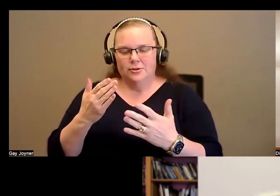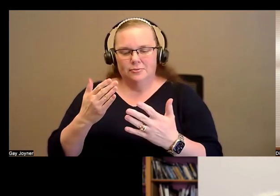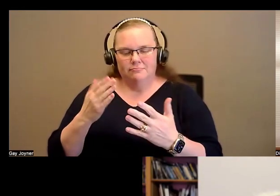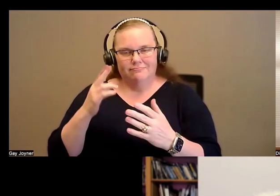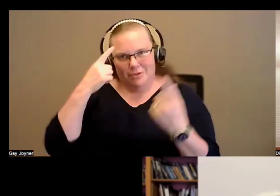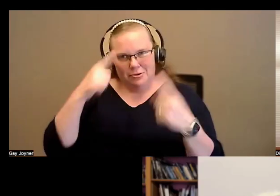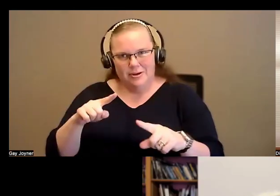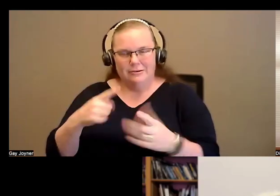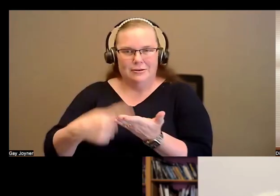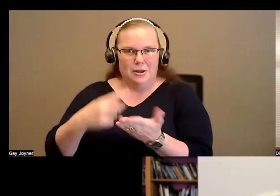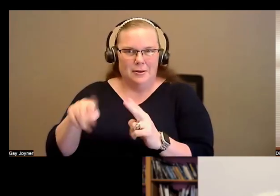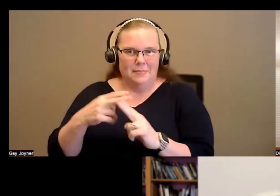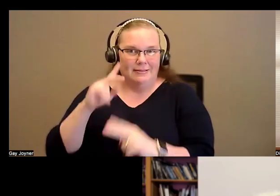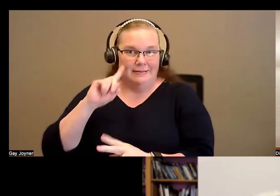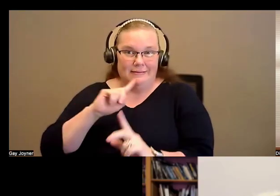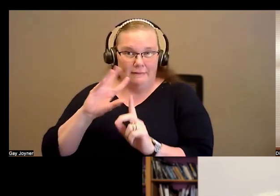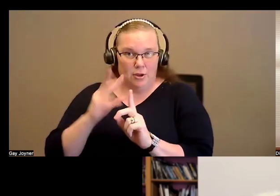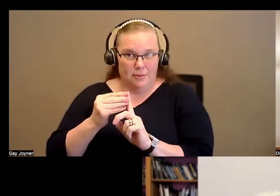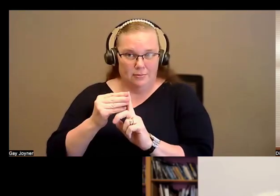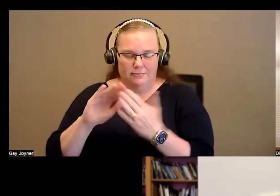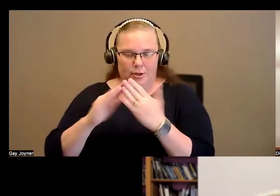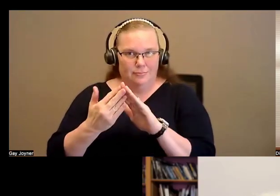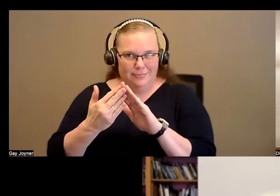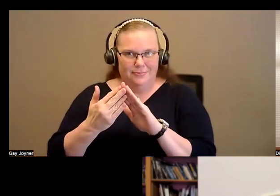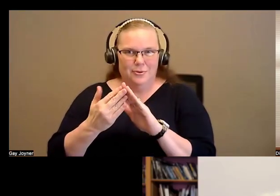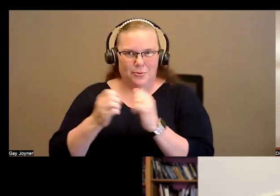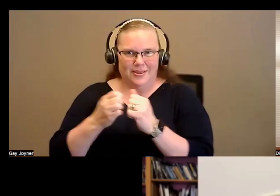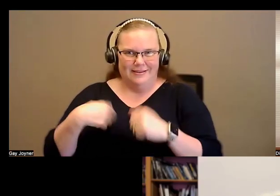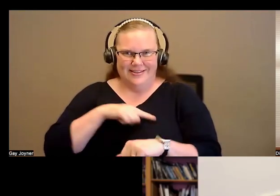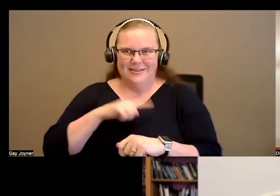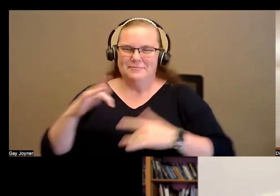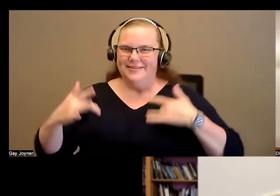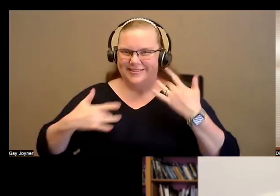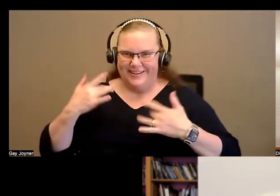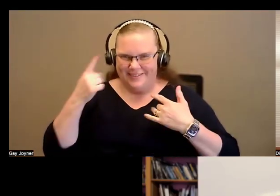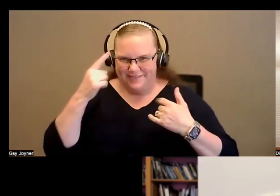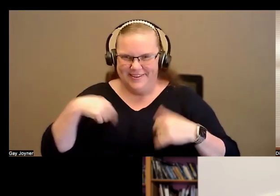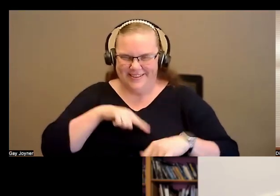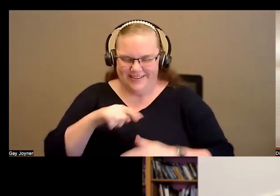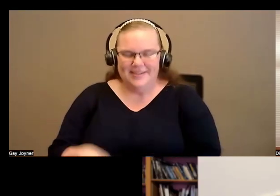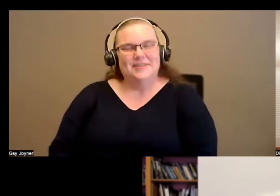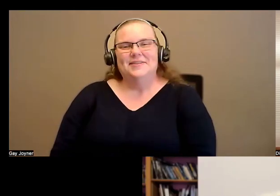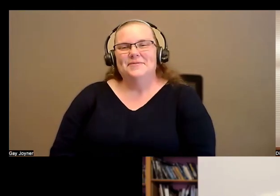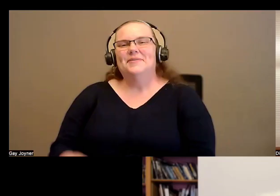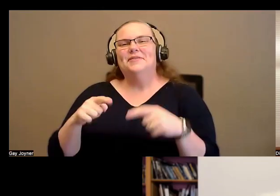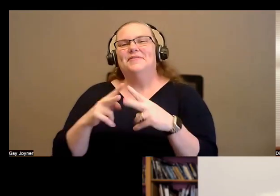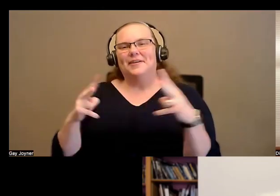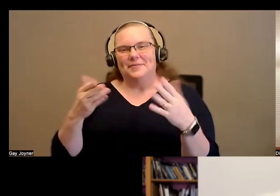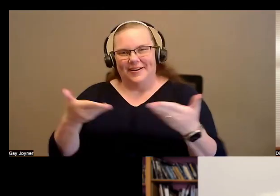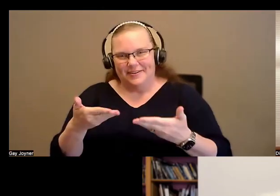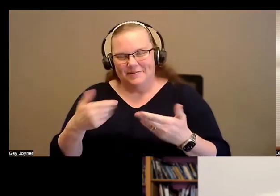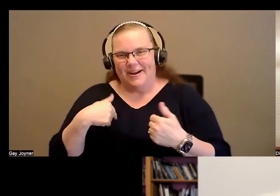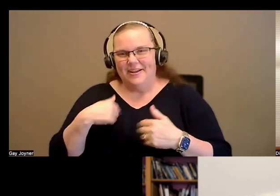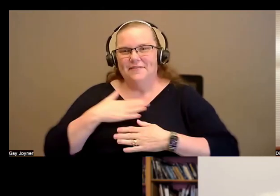the deaf community with us. We are really excited about this, Gay. Thank you so much. Well, you're